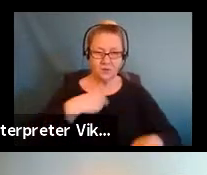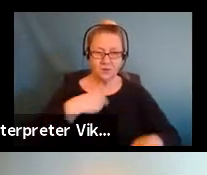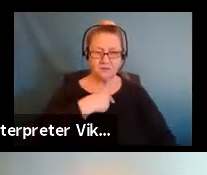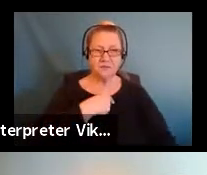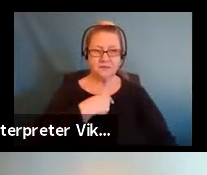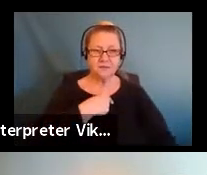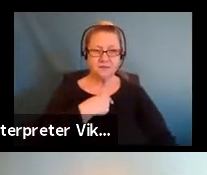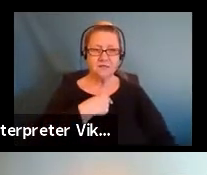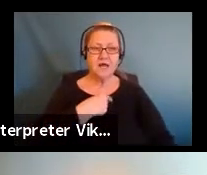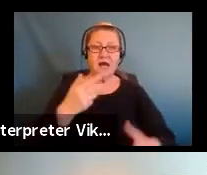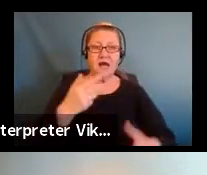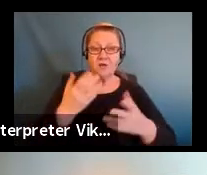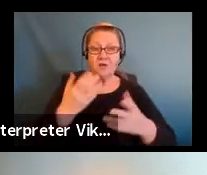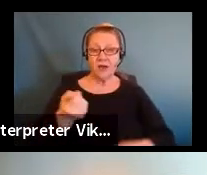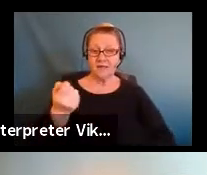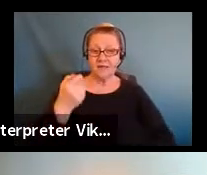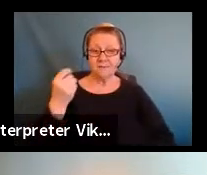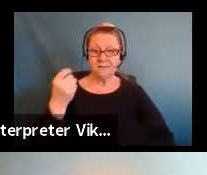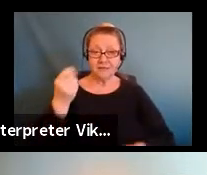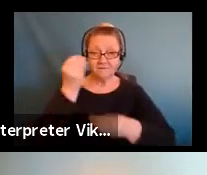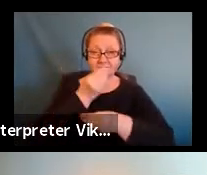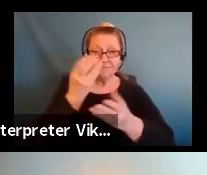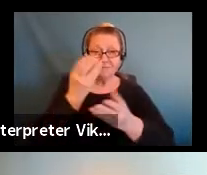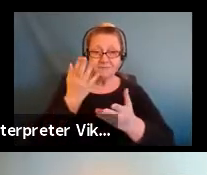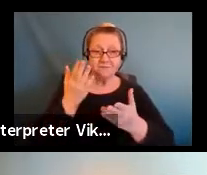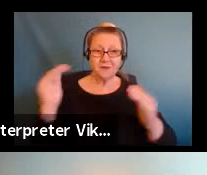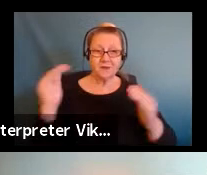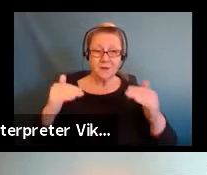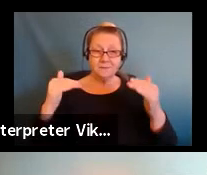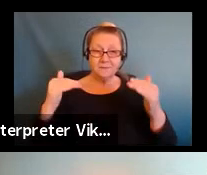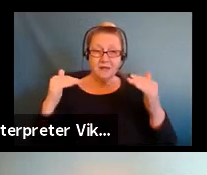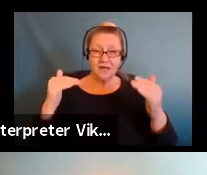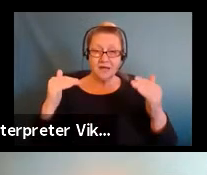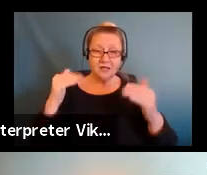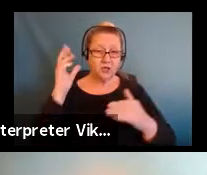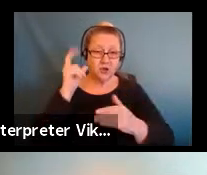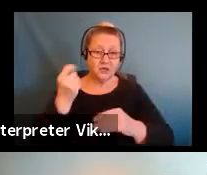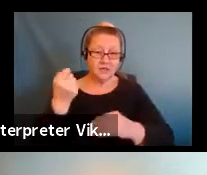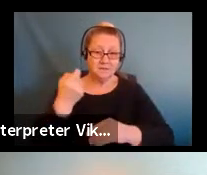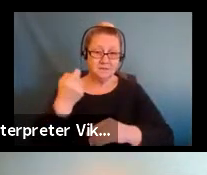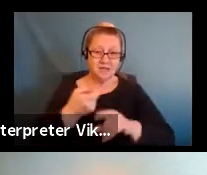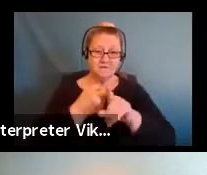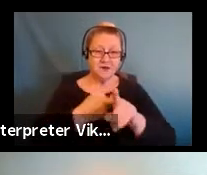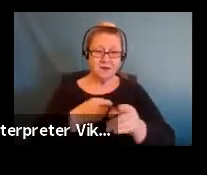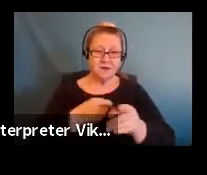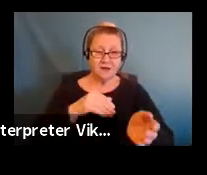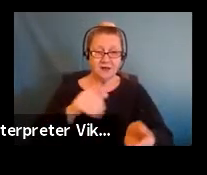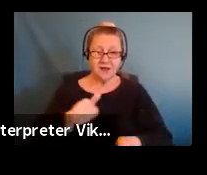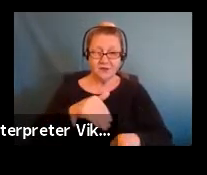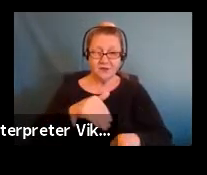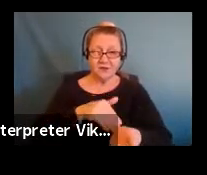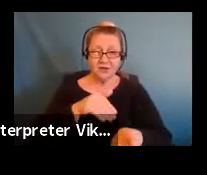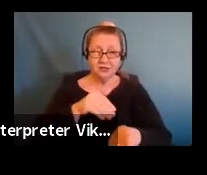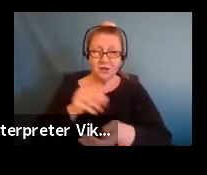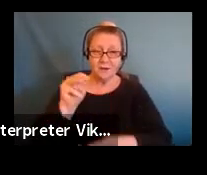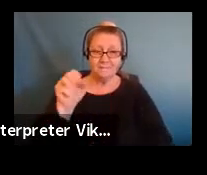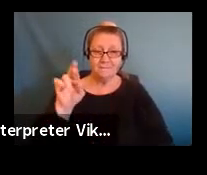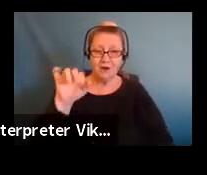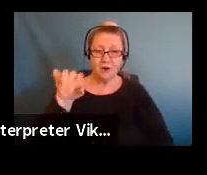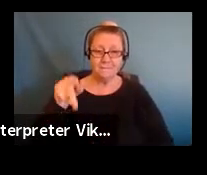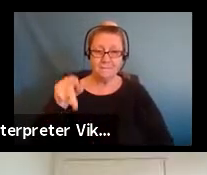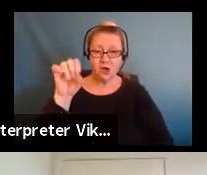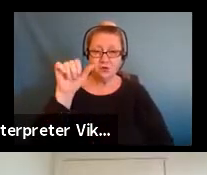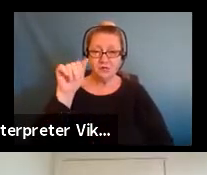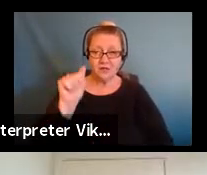wanted to just give a little bit of an update. I think you heard a little bit of it from Dr. Sarjenko from Mariposa County. We actually did report today a record